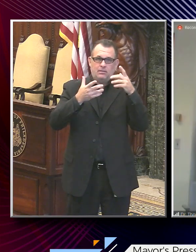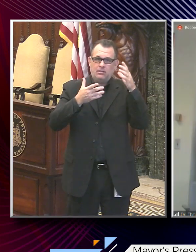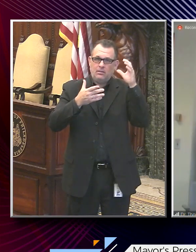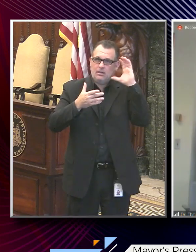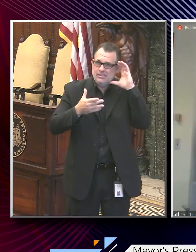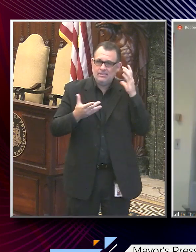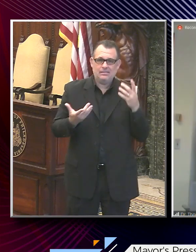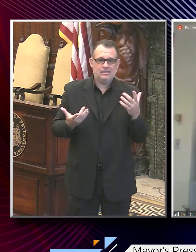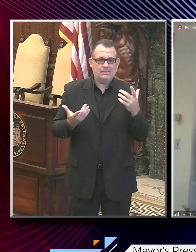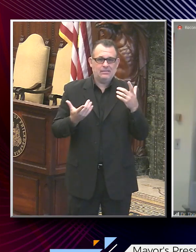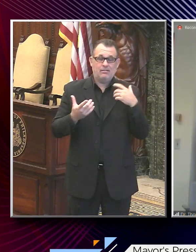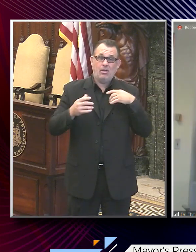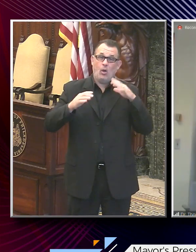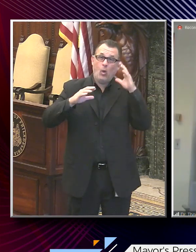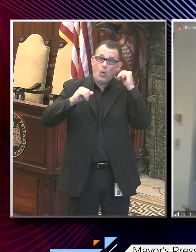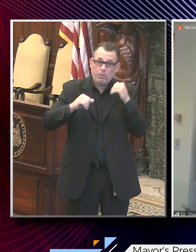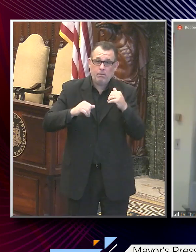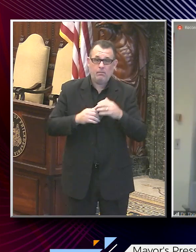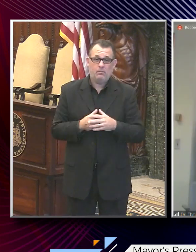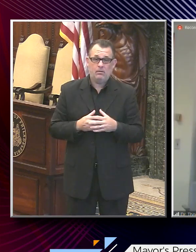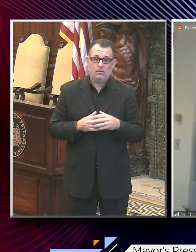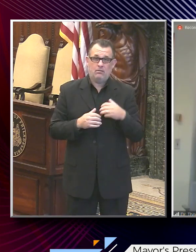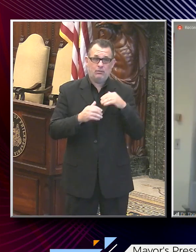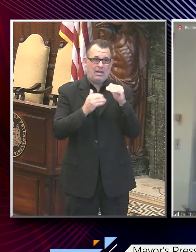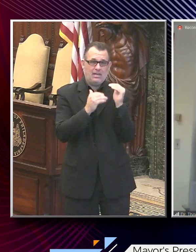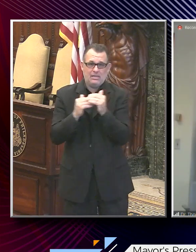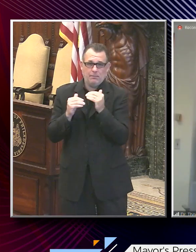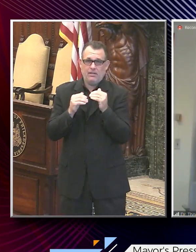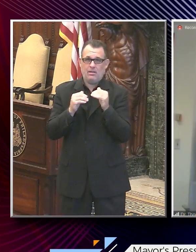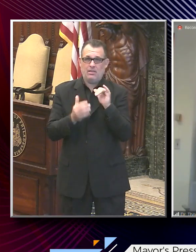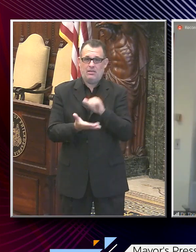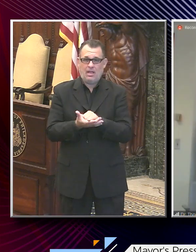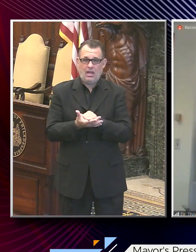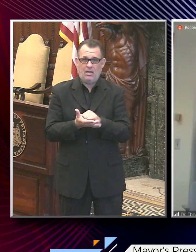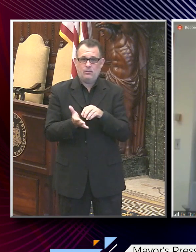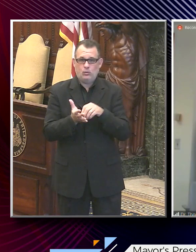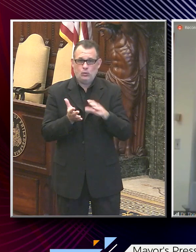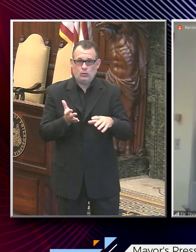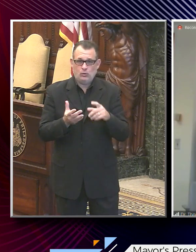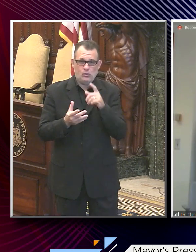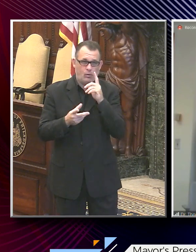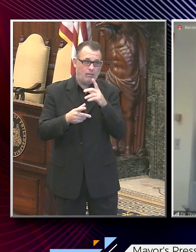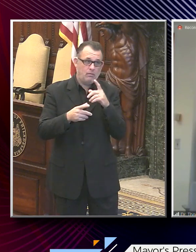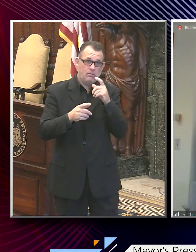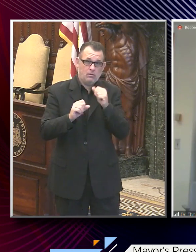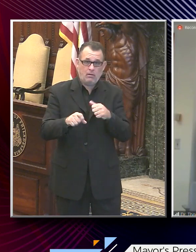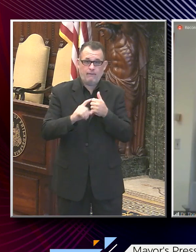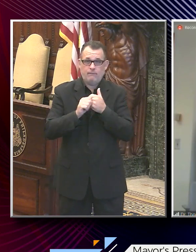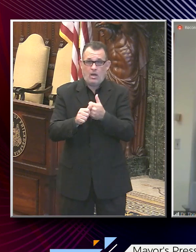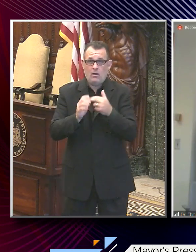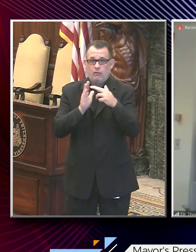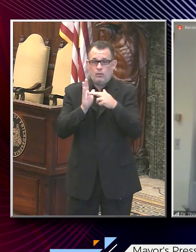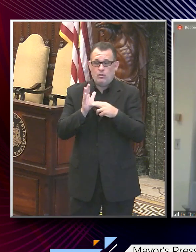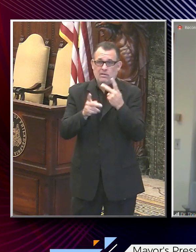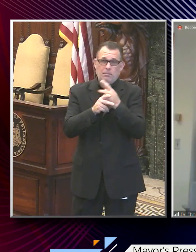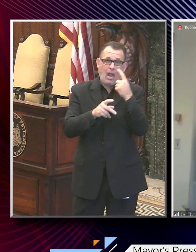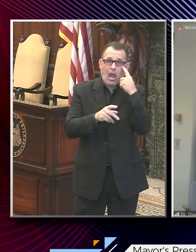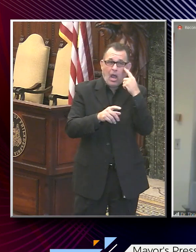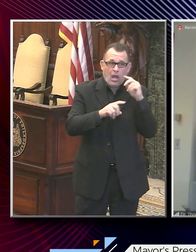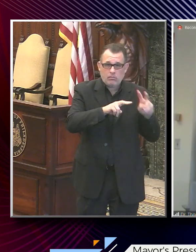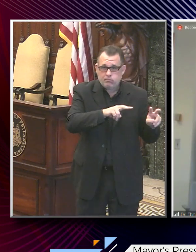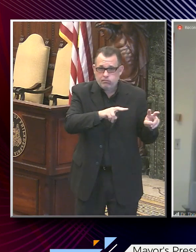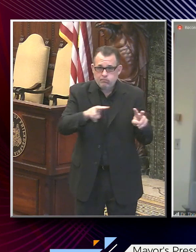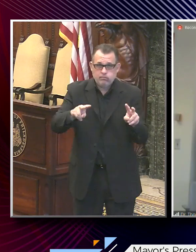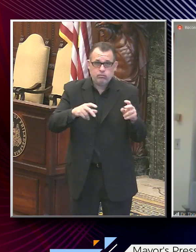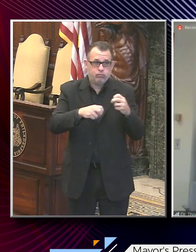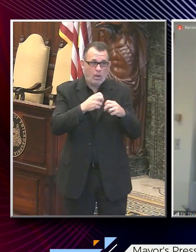We're hoping that they can limit that, and the students will be responsible about that. We'll watch that. If we see a big problem with that, we'll see what other things might need